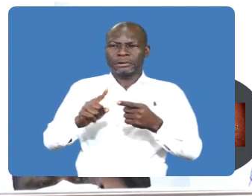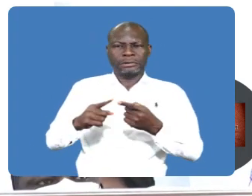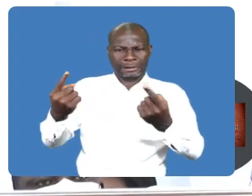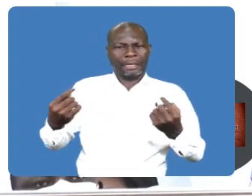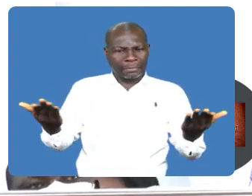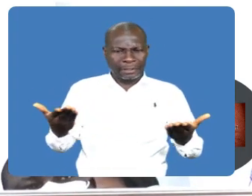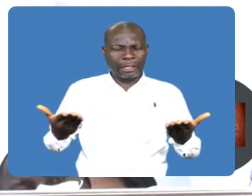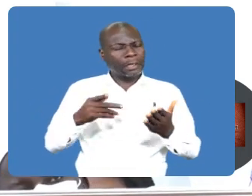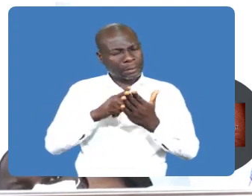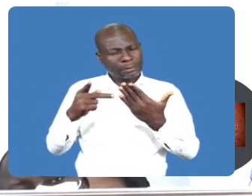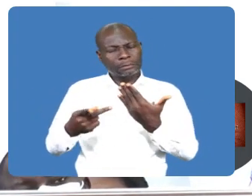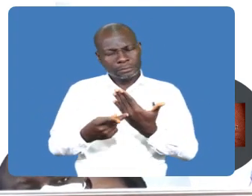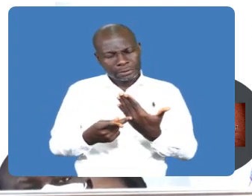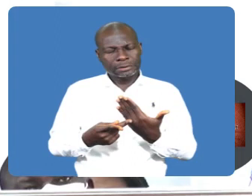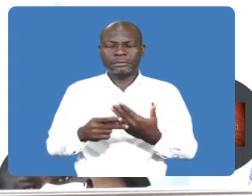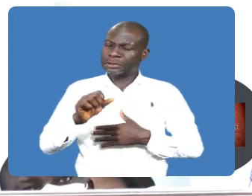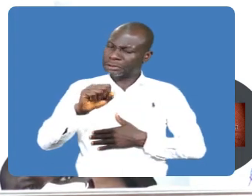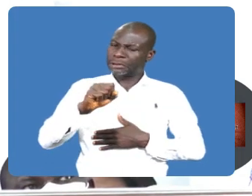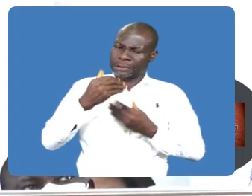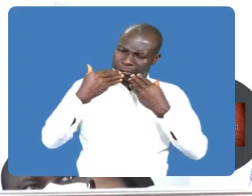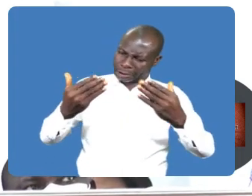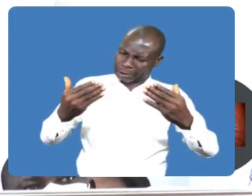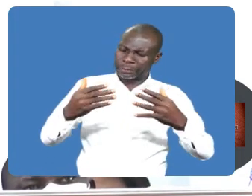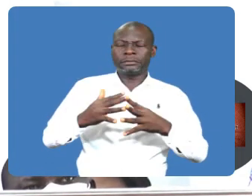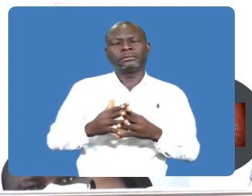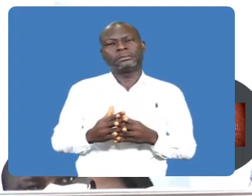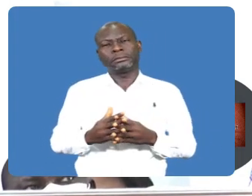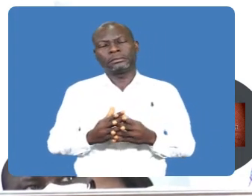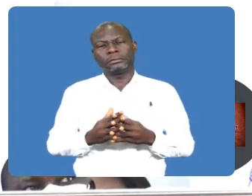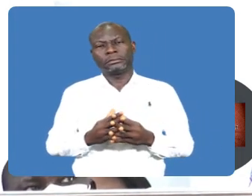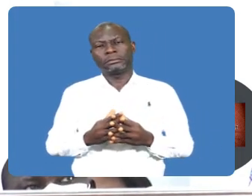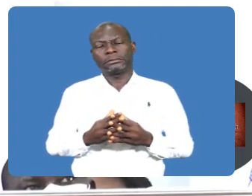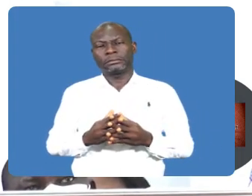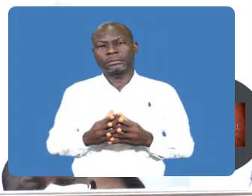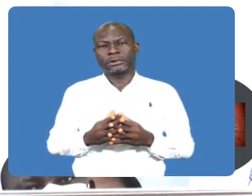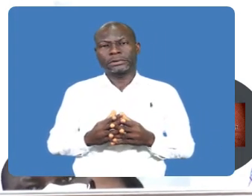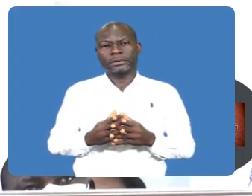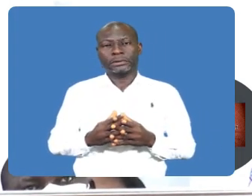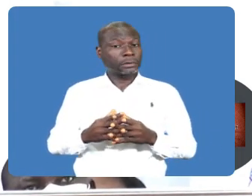your busy schedules to honor our invitation today.